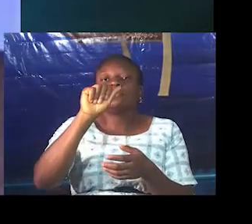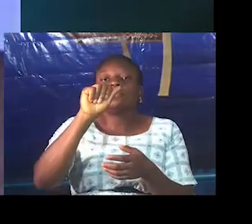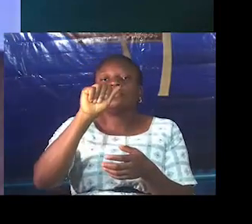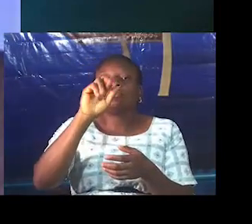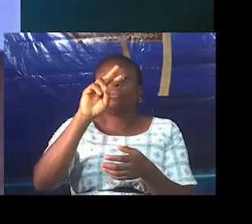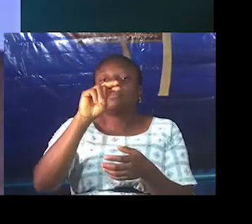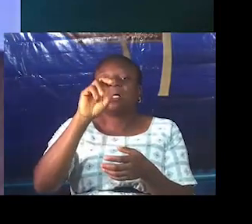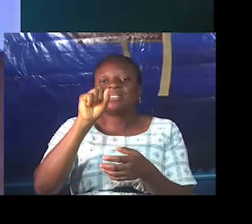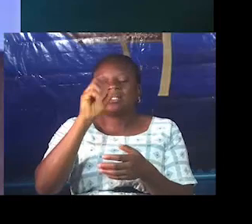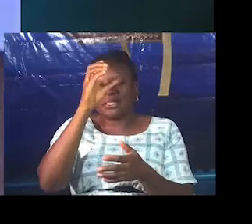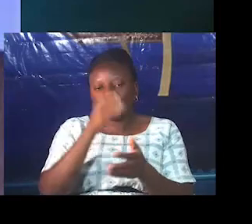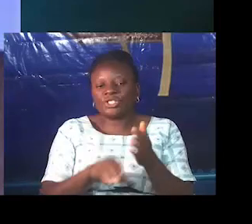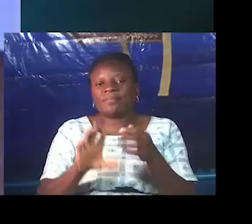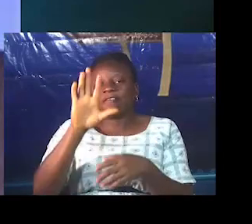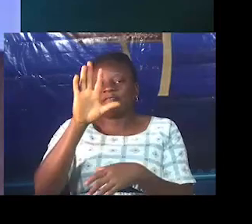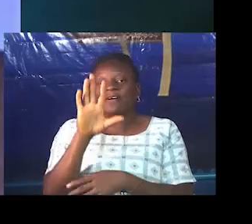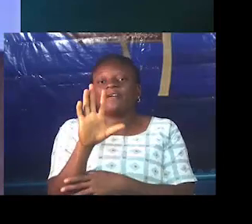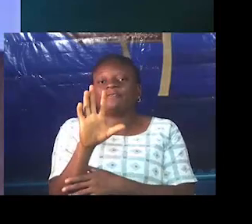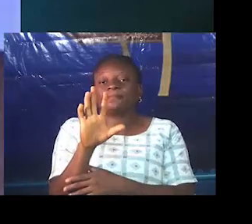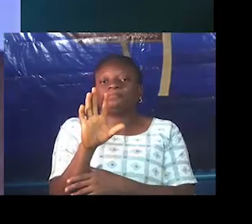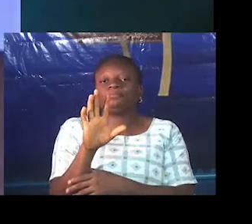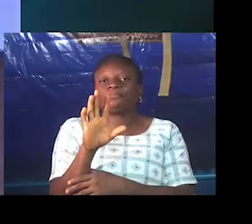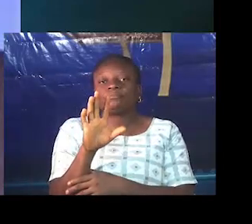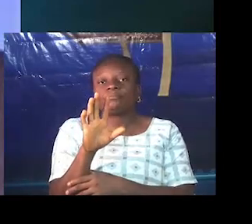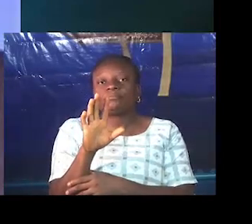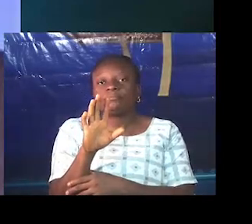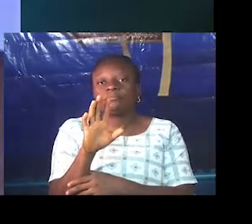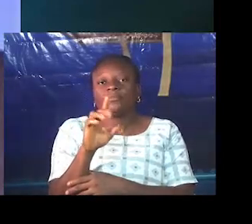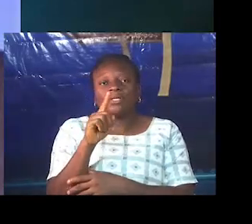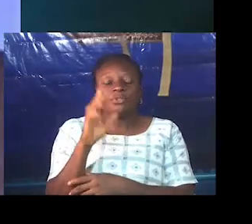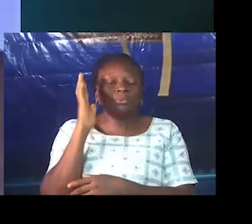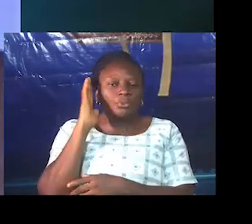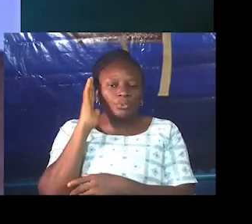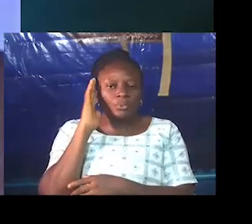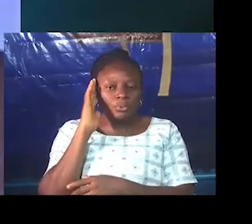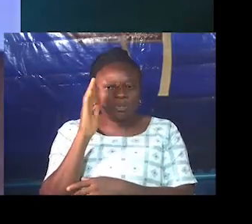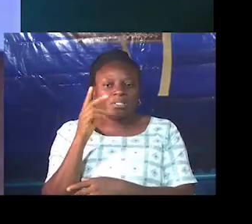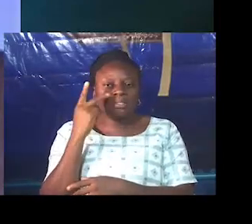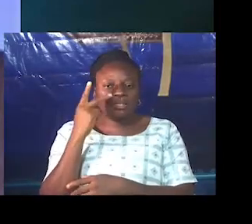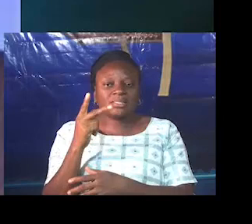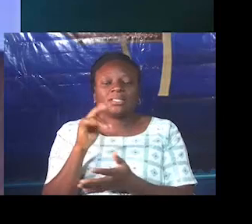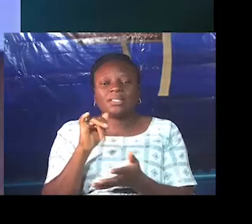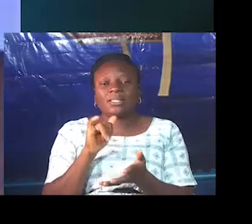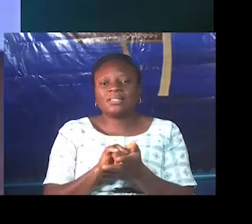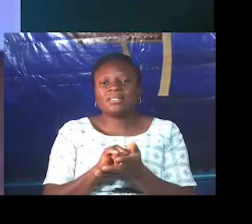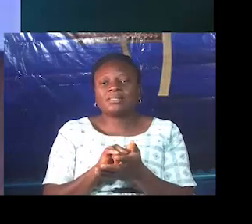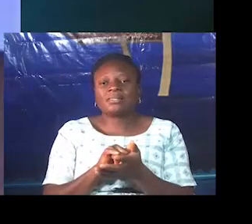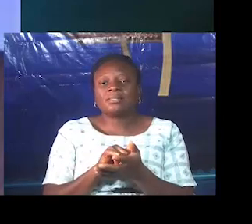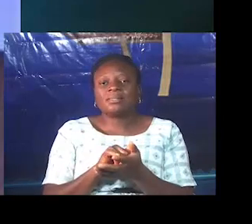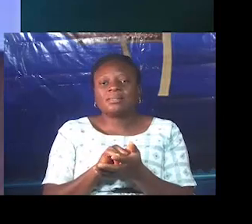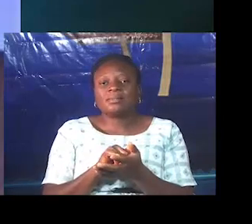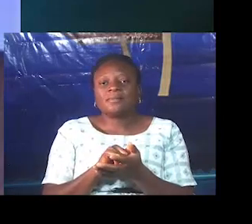5. In Romans 5, you will notice the issue here. Romans 5 and verse